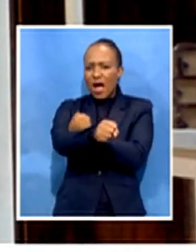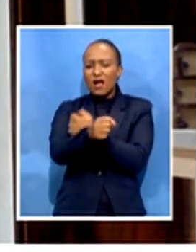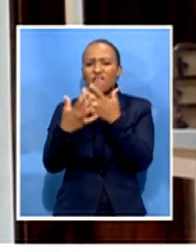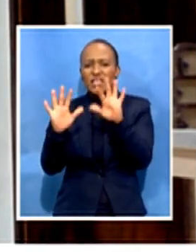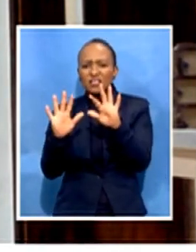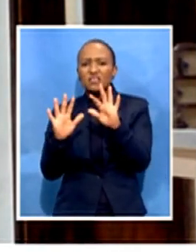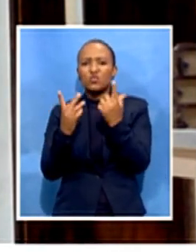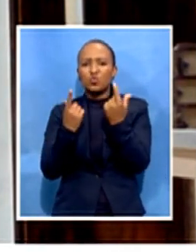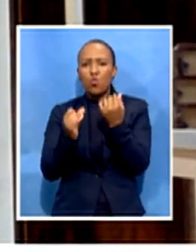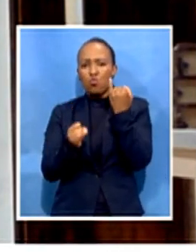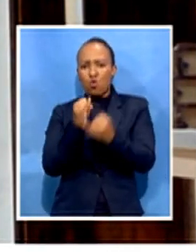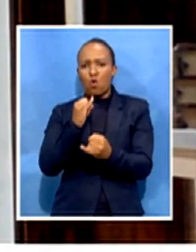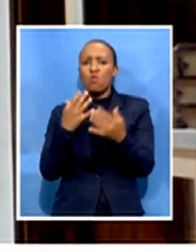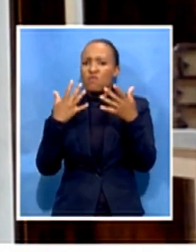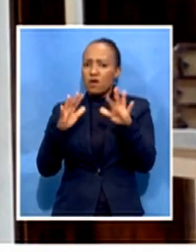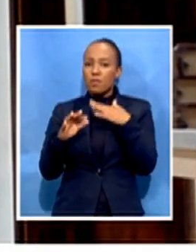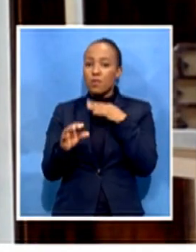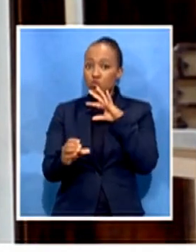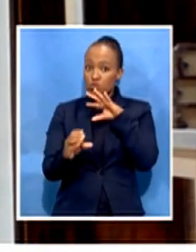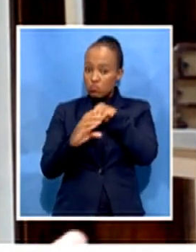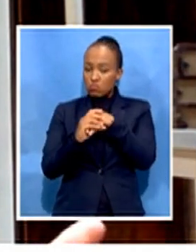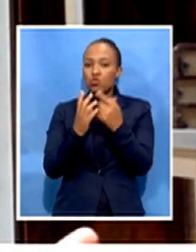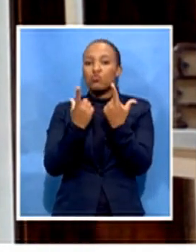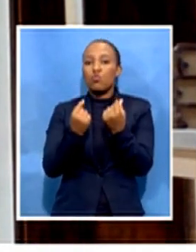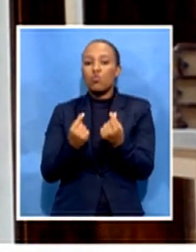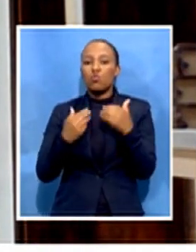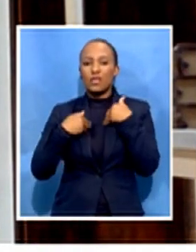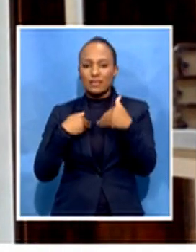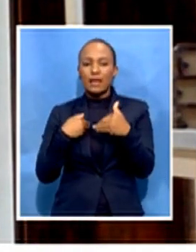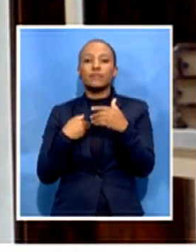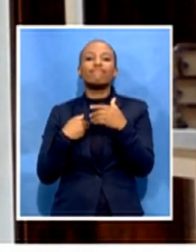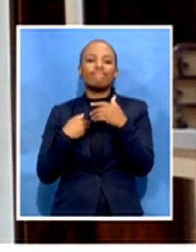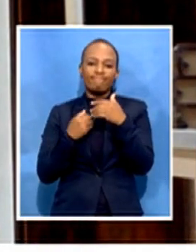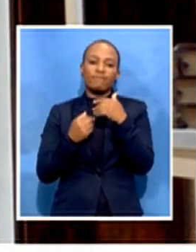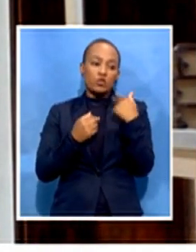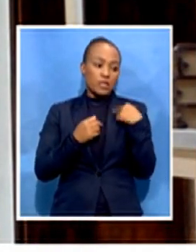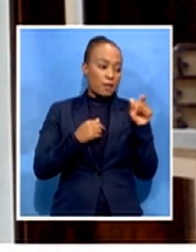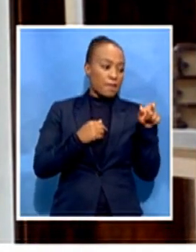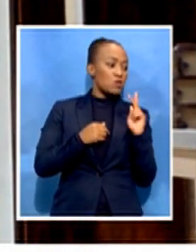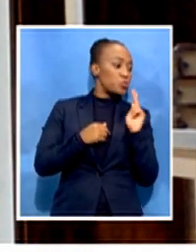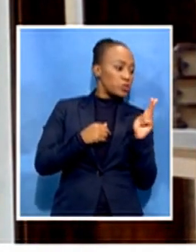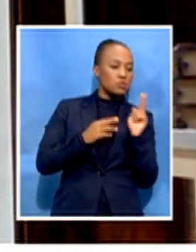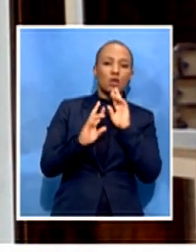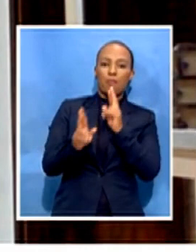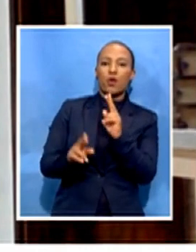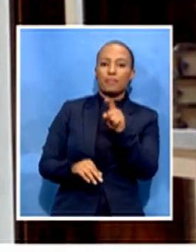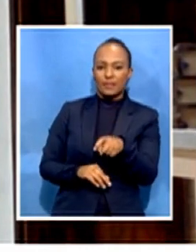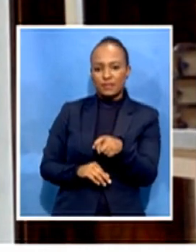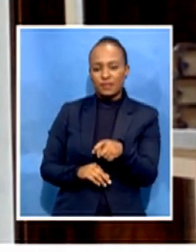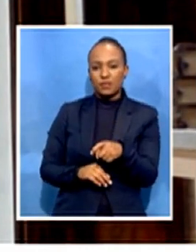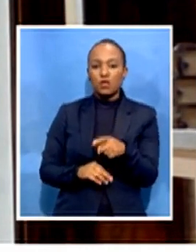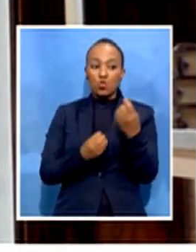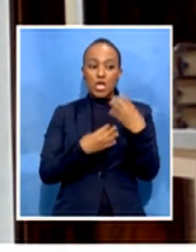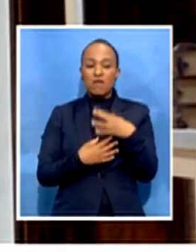is to start blowing the whistle on these people. Provide detailed information, who, what,